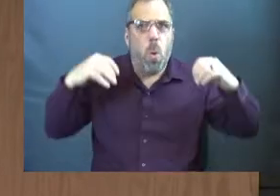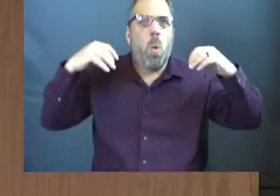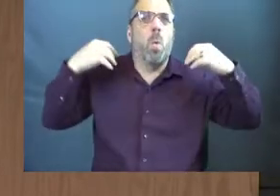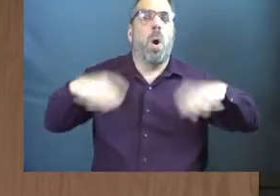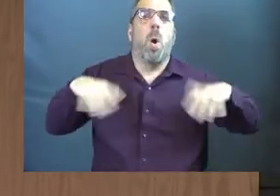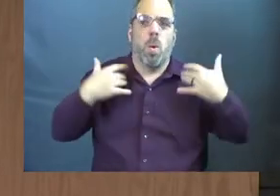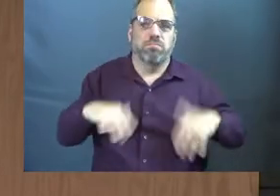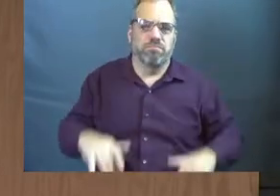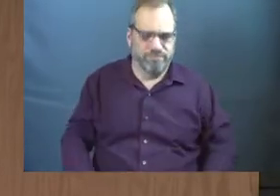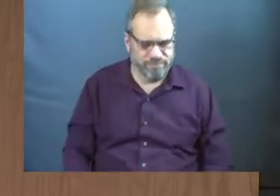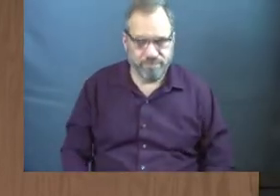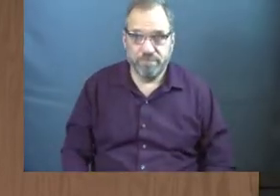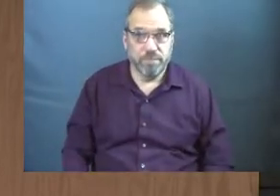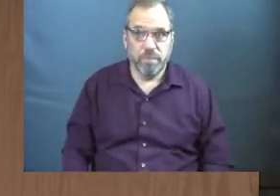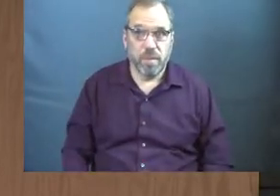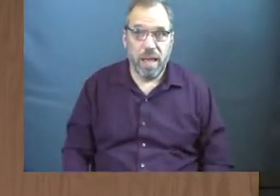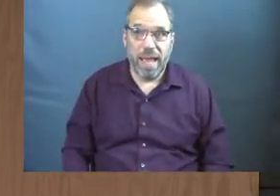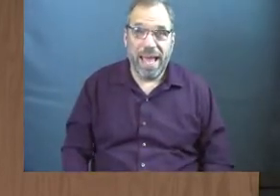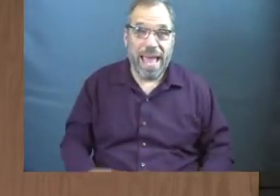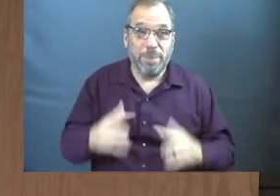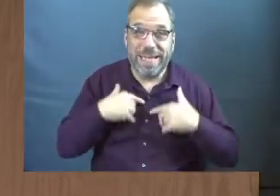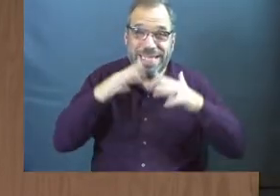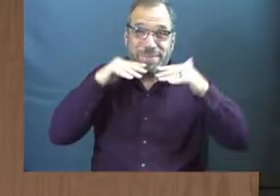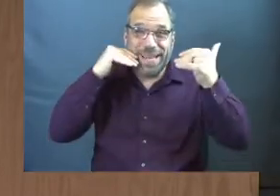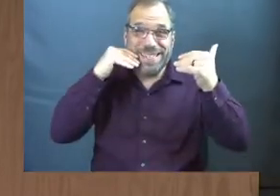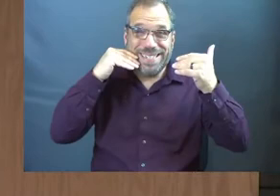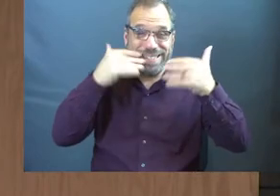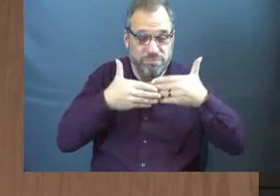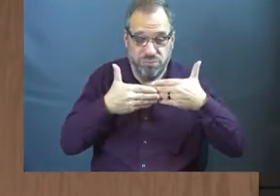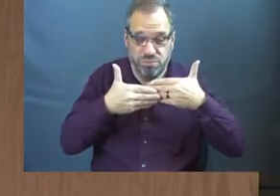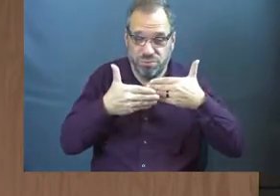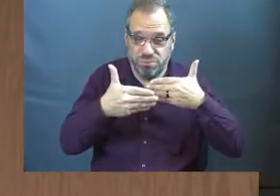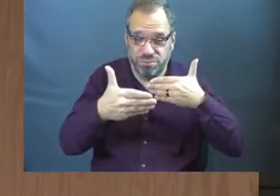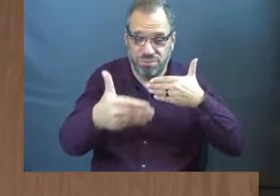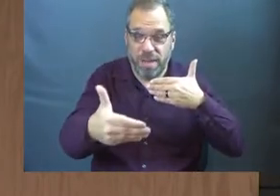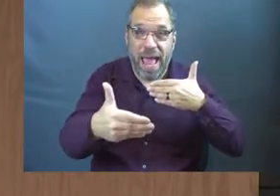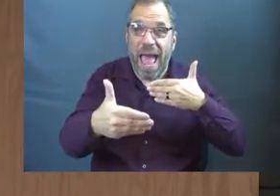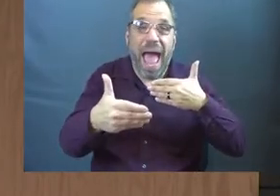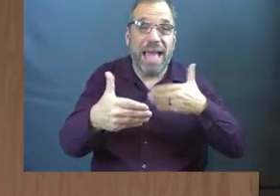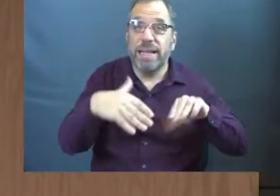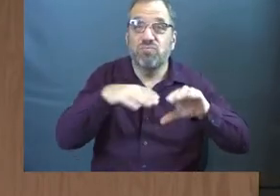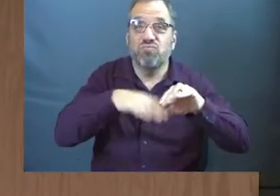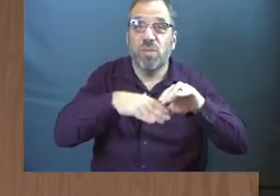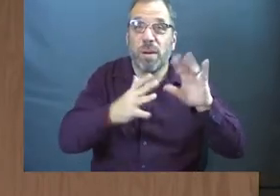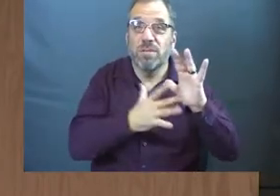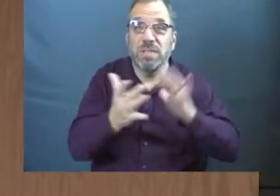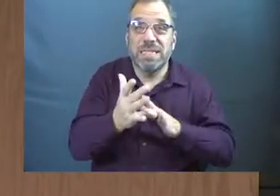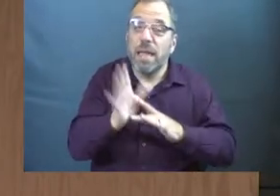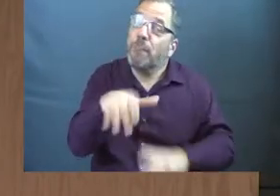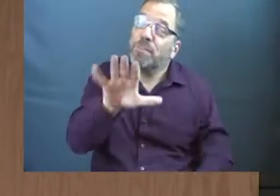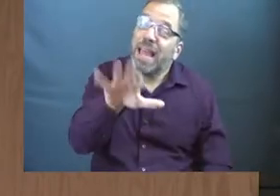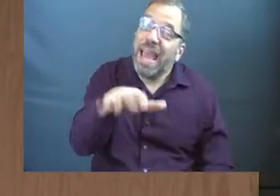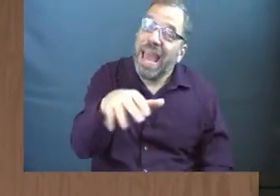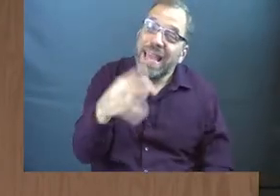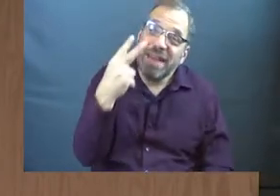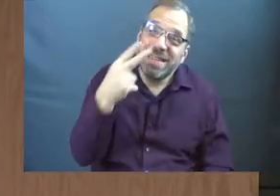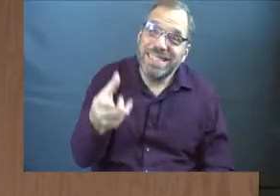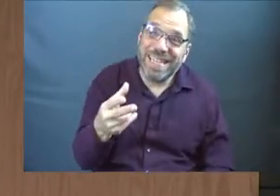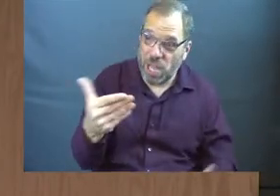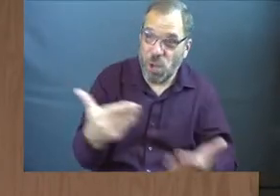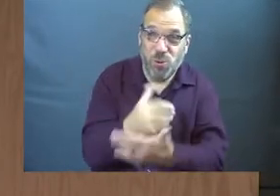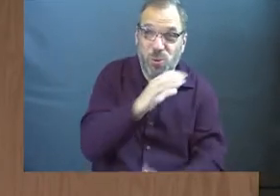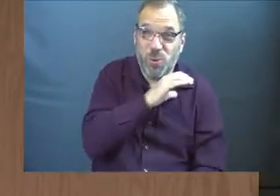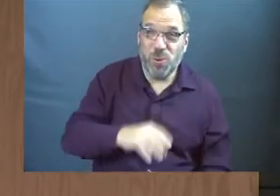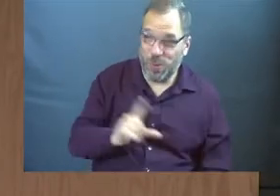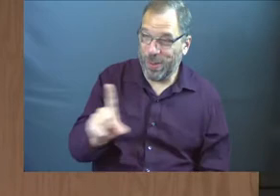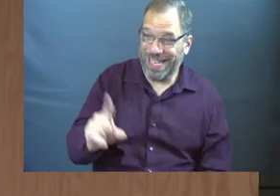saved. And nobody could stop me smiling, and nobody could stop me talking about Jesus. Have you ever seen an annoying new